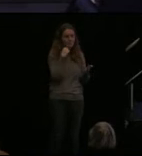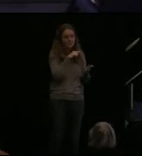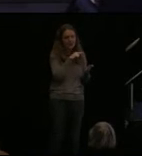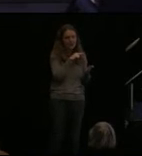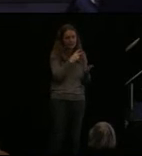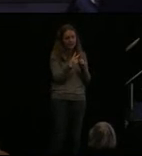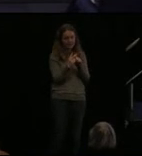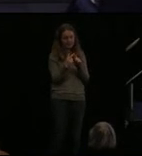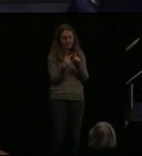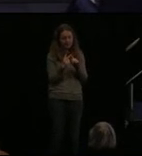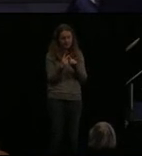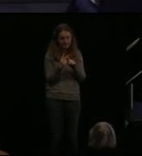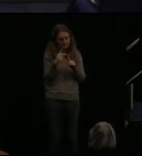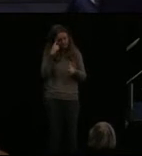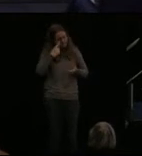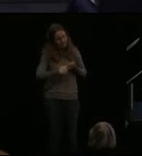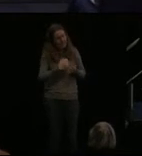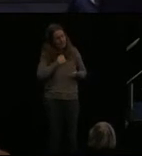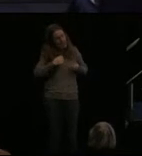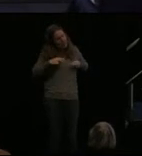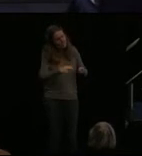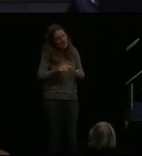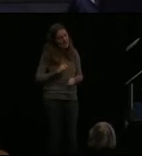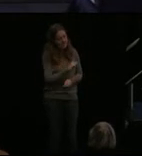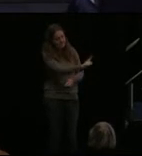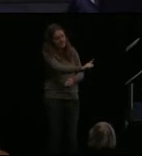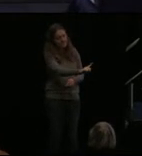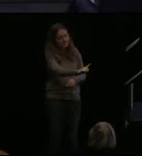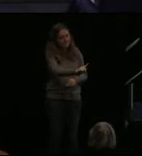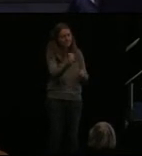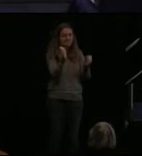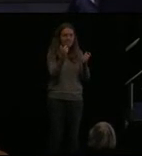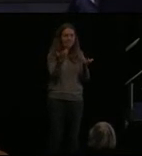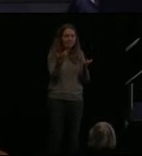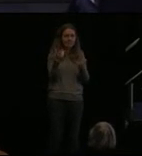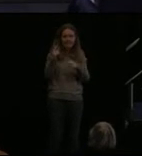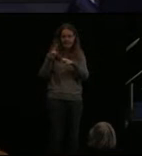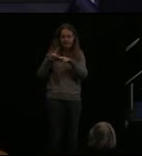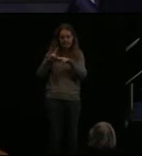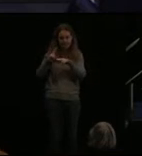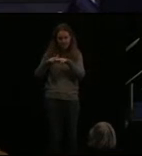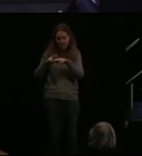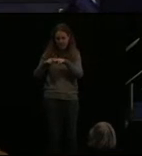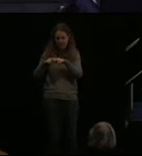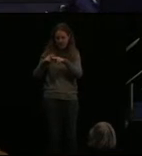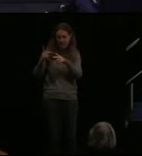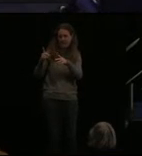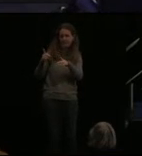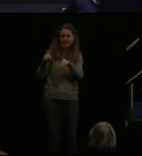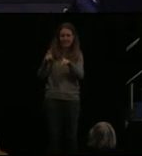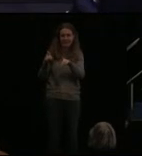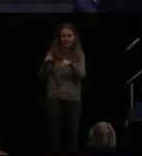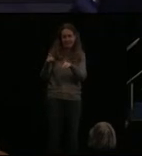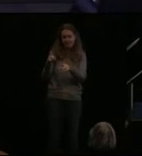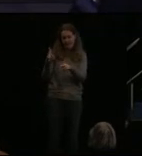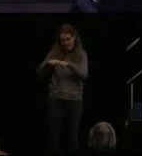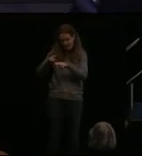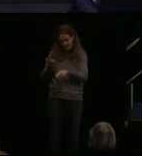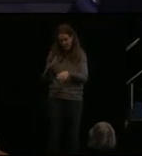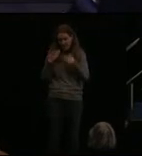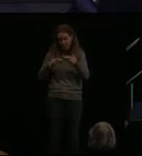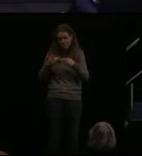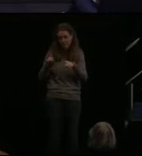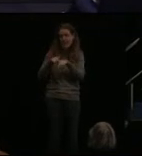to go his own way. The picture of the prodigal son, the father obviously is the picture of the father in heaven, and the son who